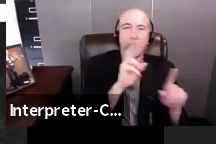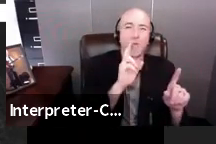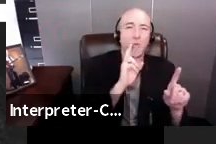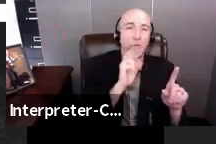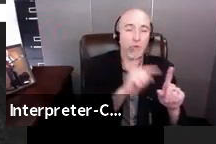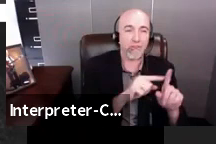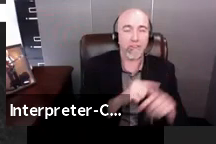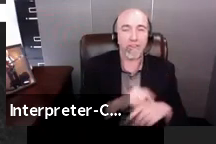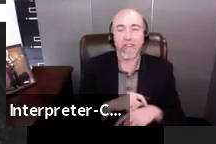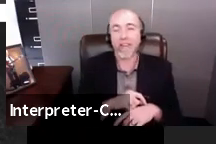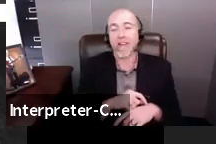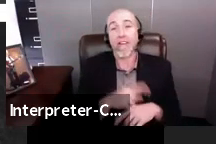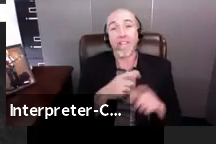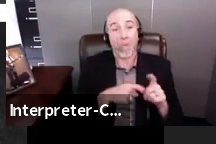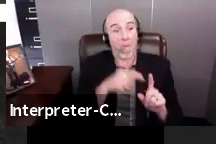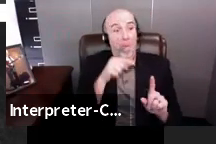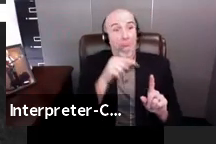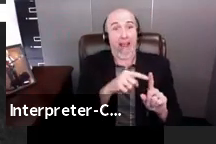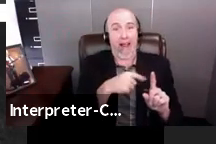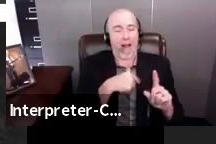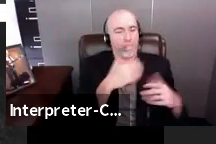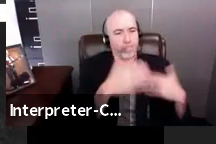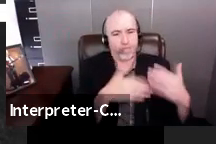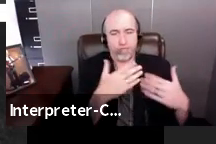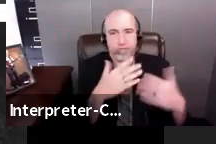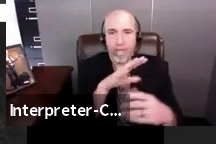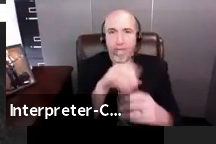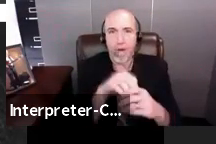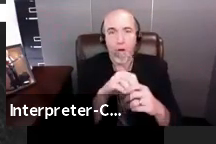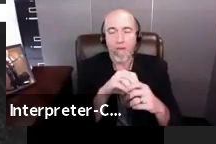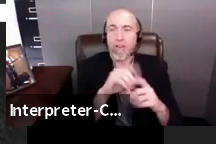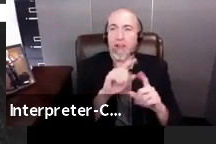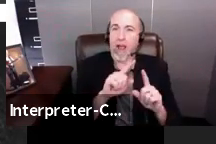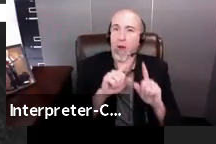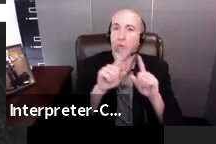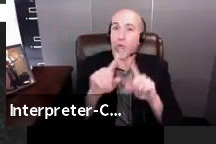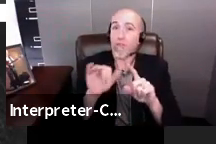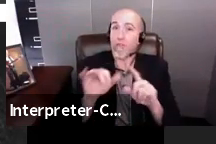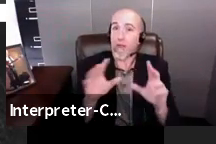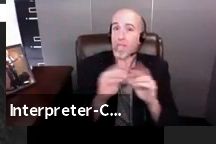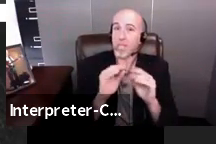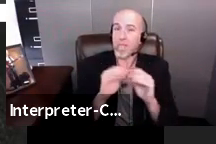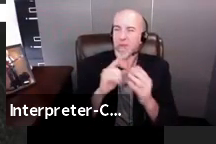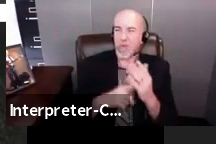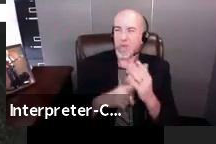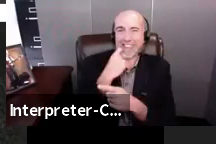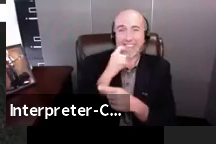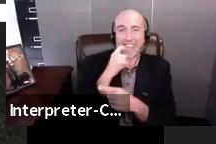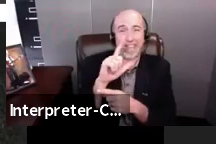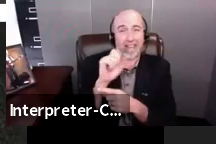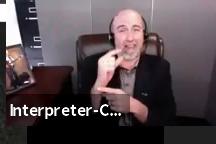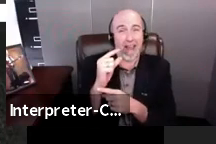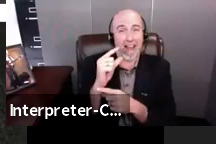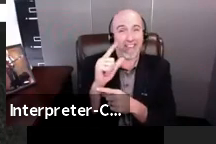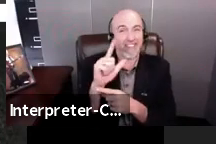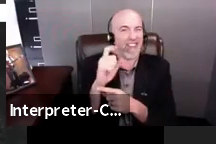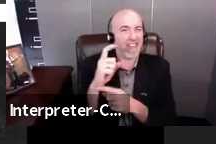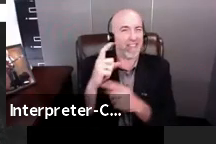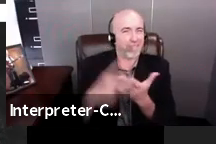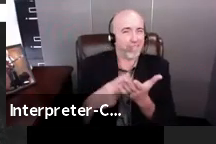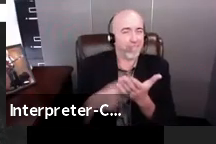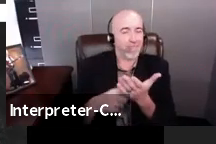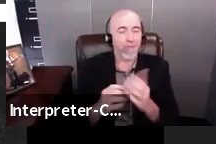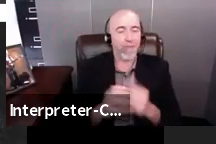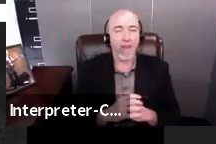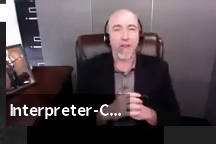From there, I got involved and went to that meeting that Lex talked about. And one thing that is